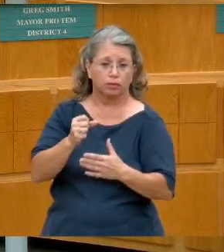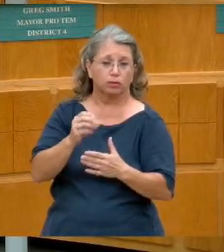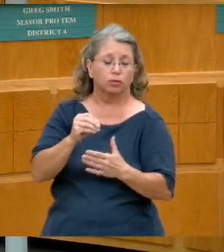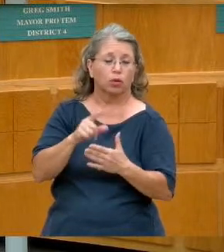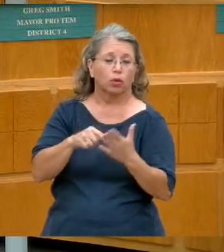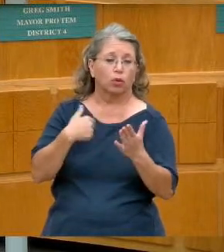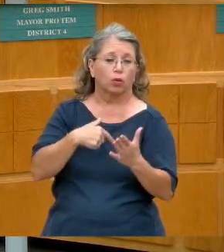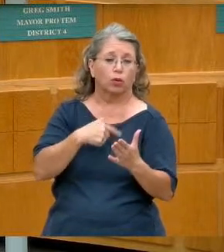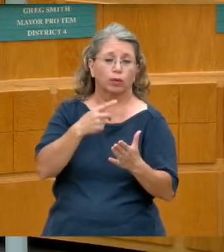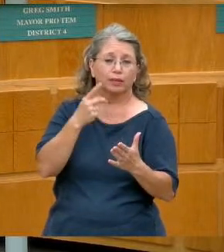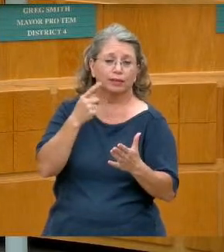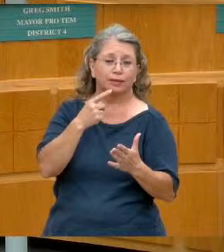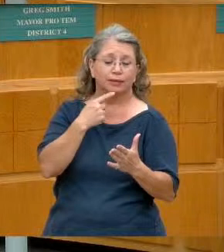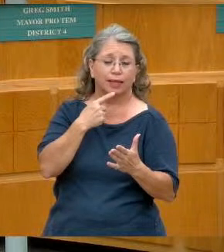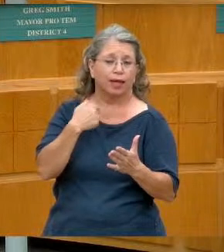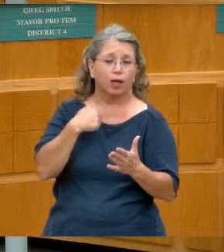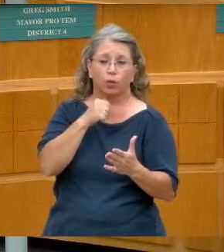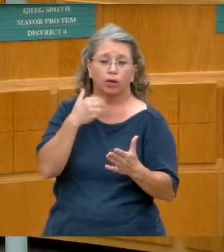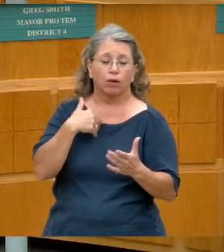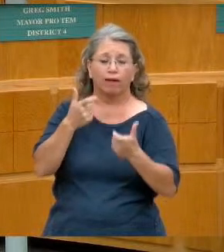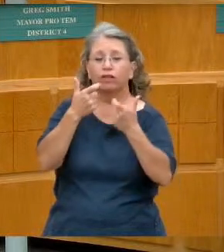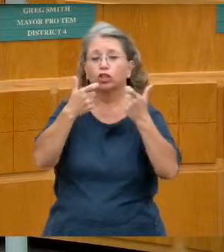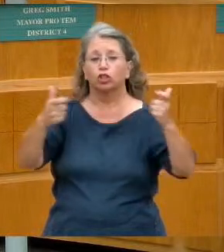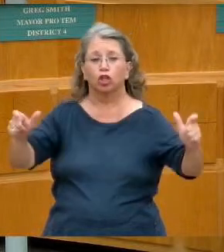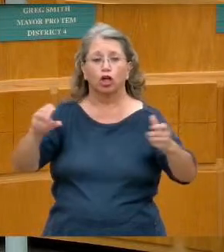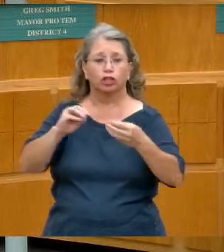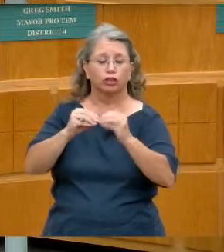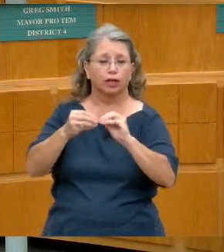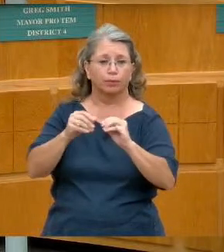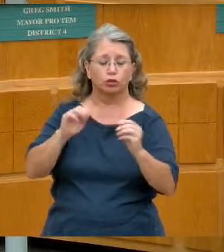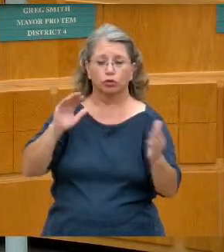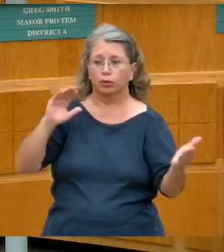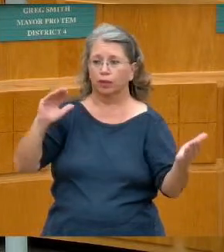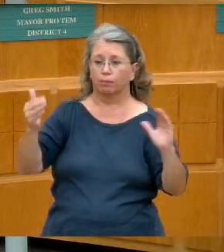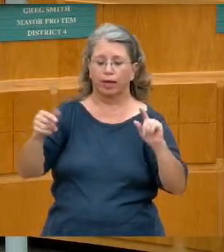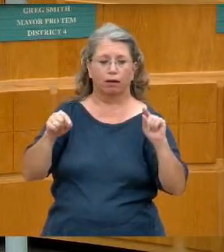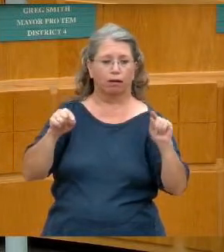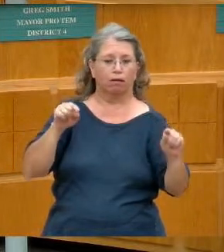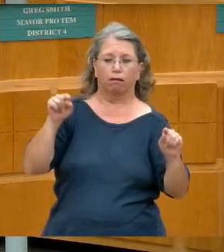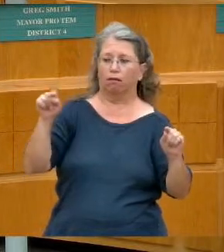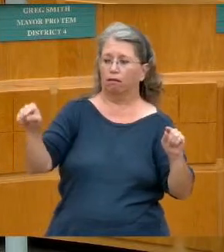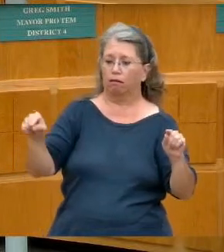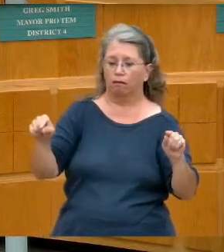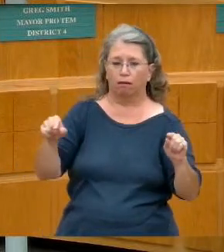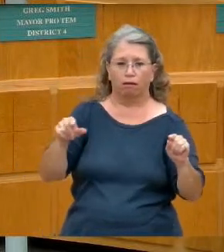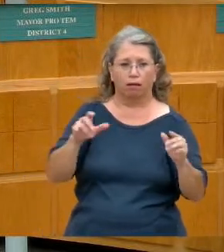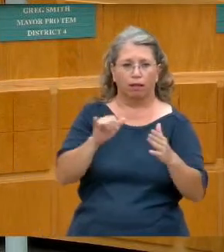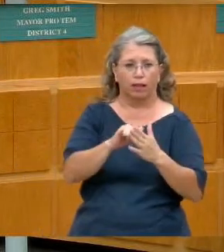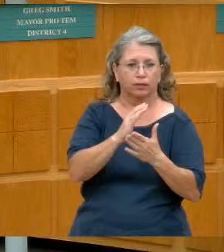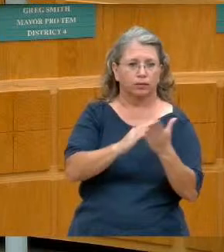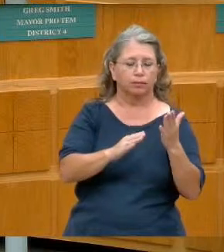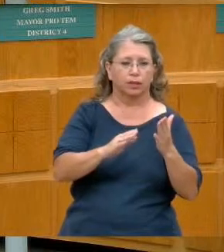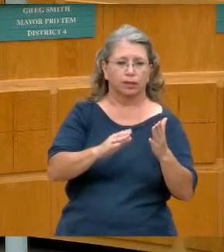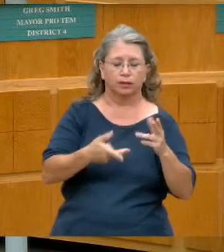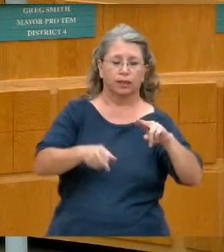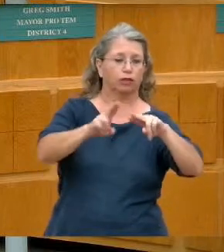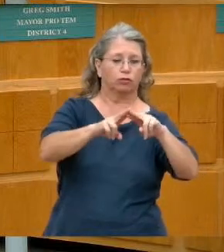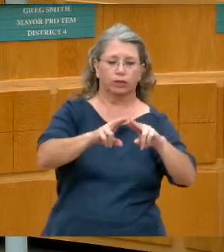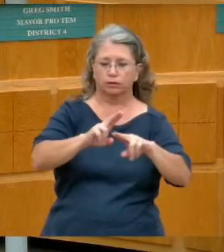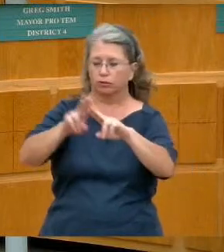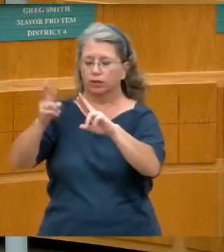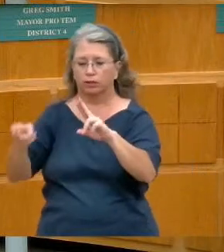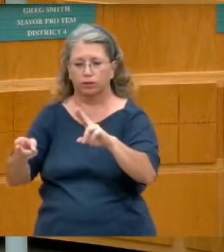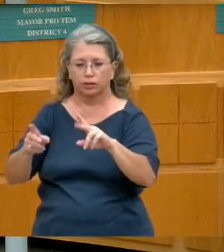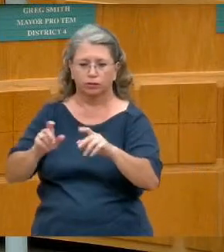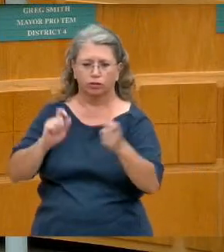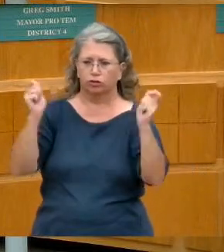don't have large numbers to say the virulence has increased or decreased significantly.